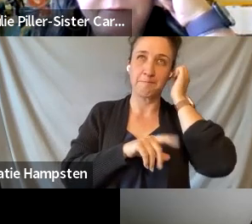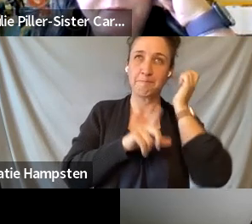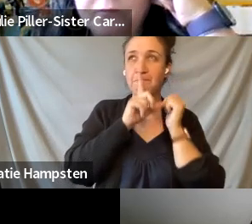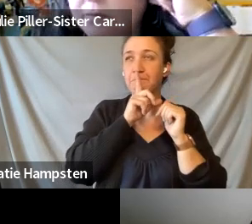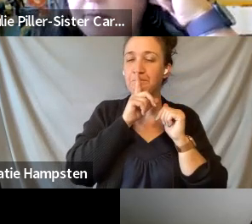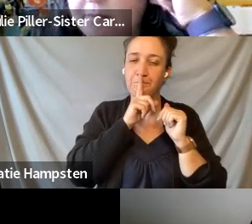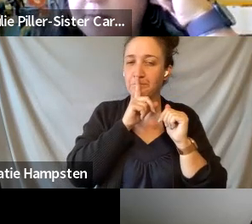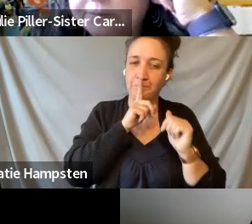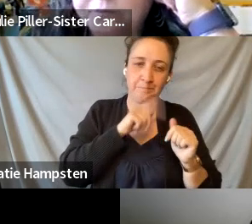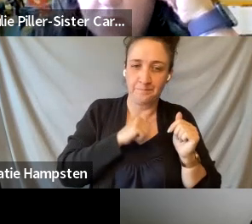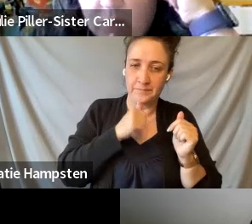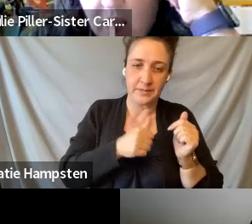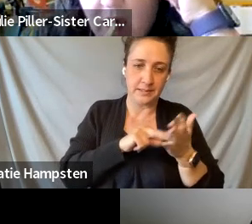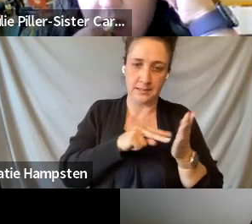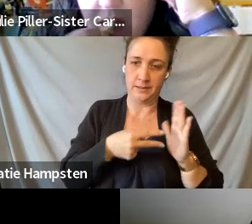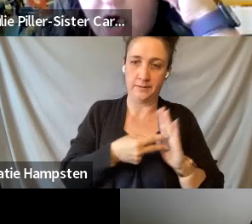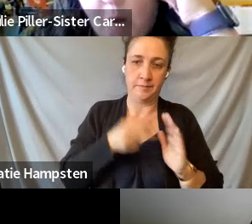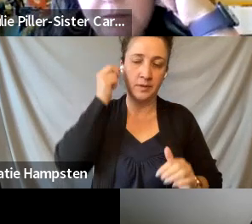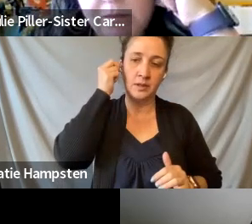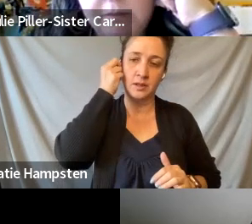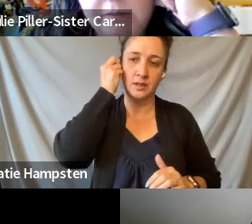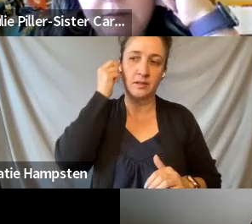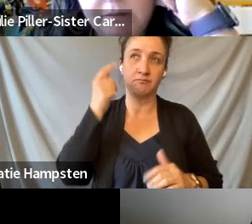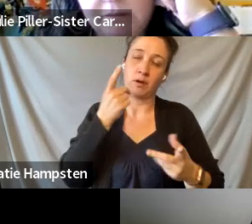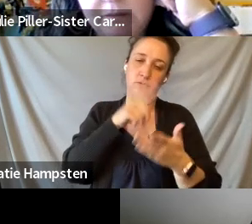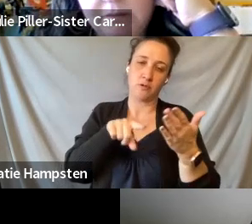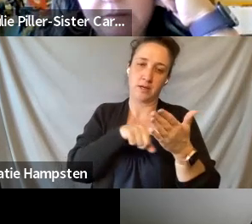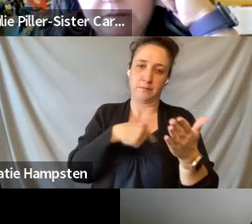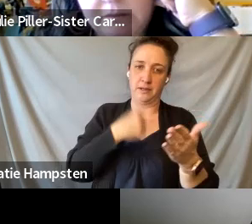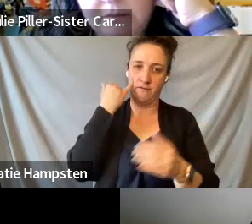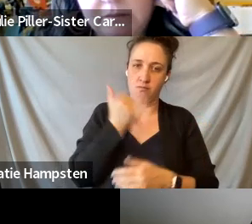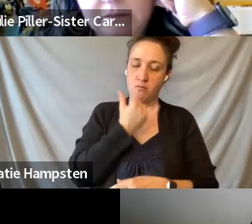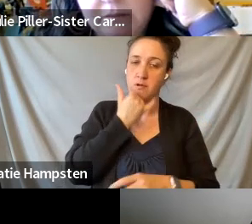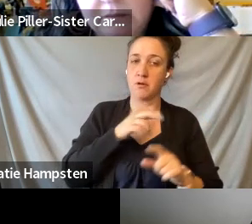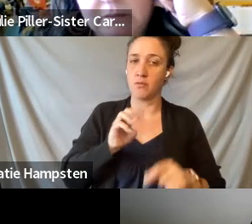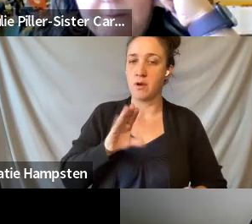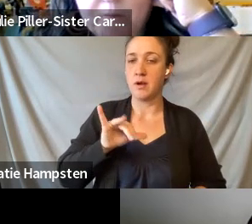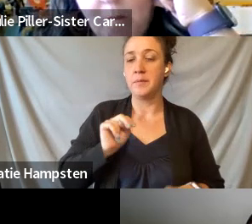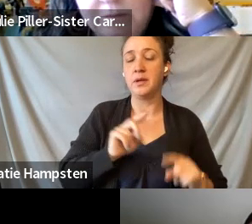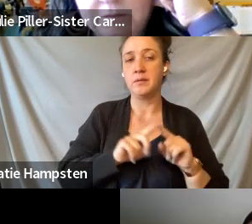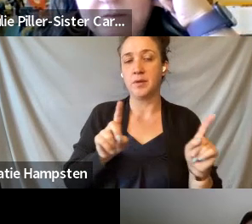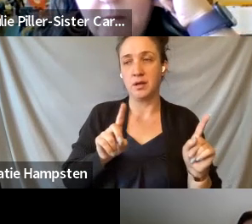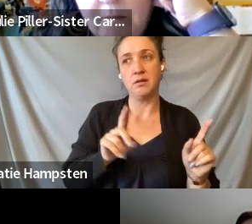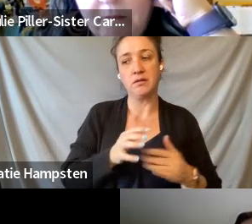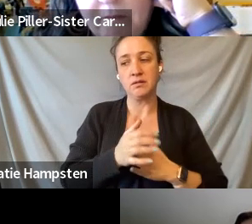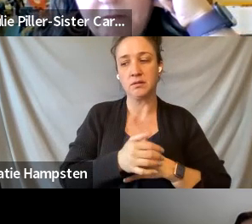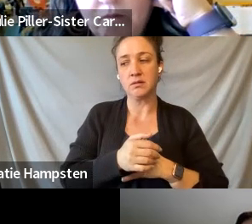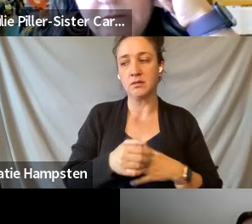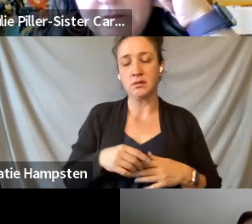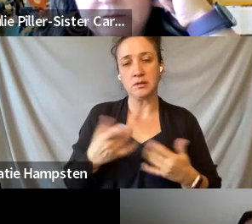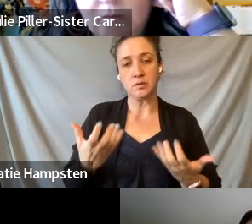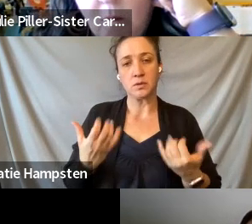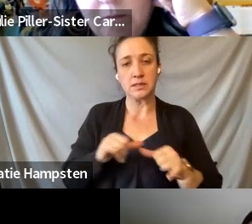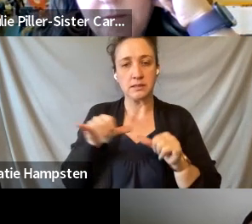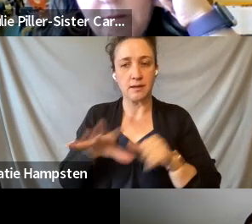mean that you, correct me if I'm wrong, Robin, but that, you know, that you want to stay involved,